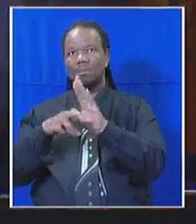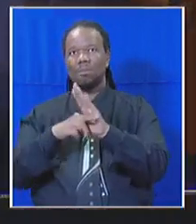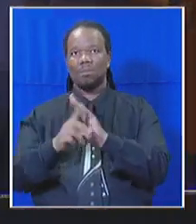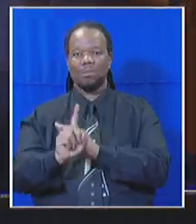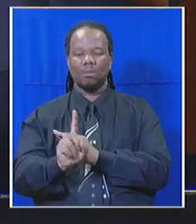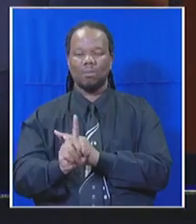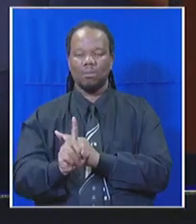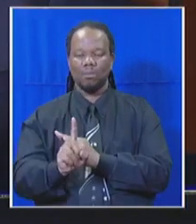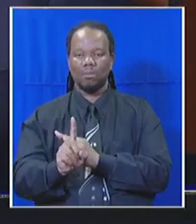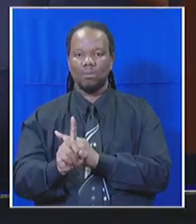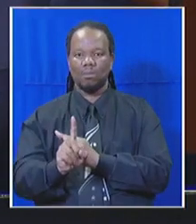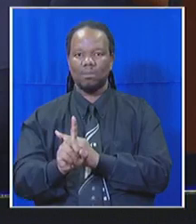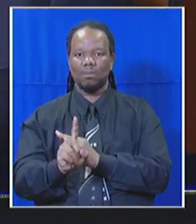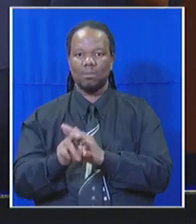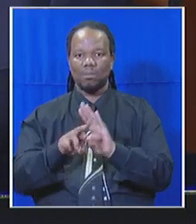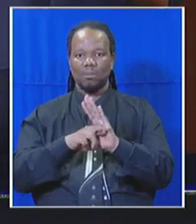Which rule is that?